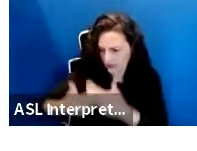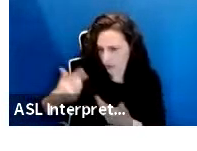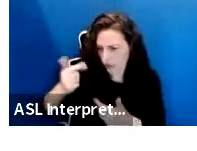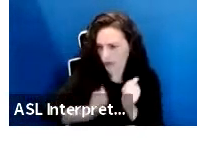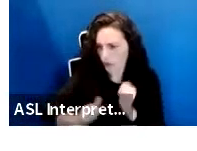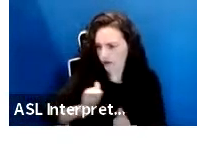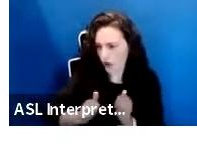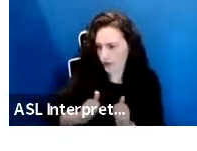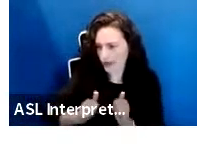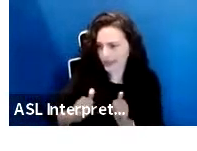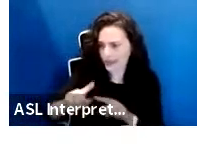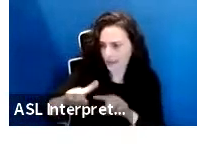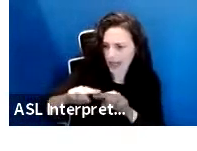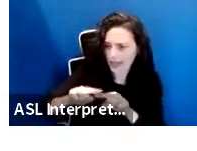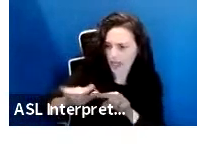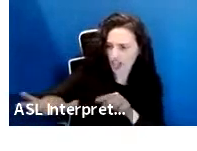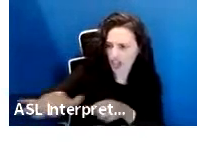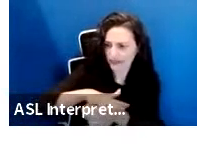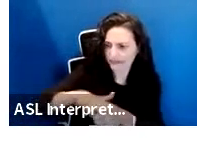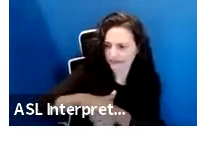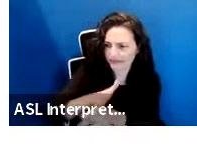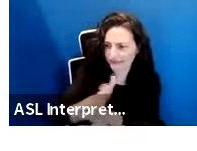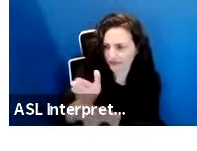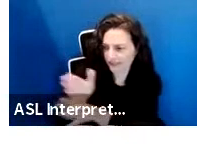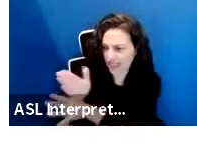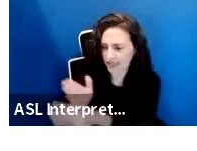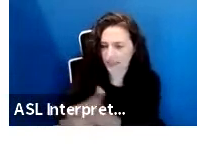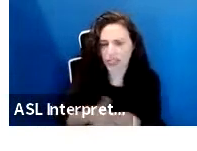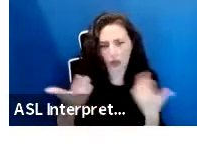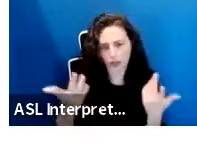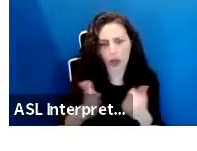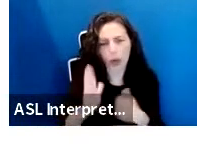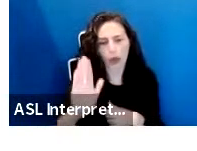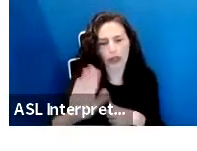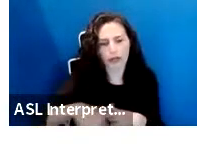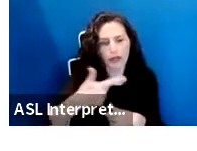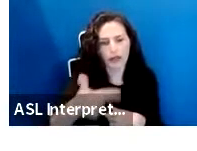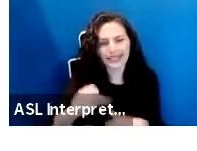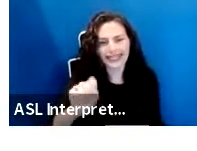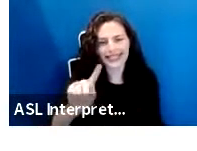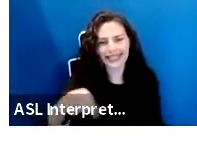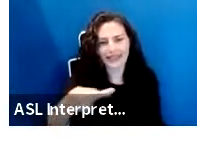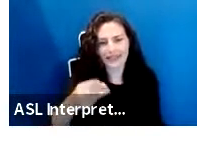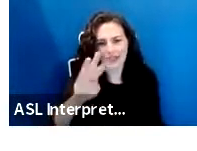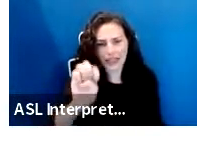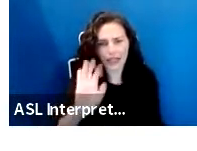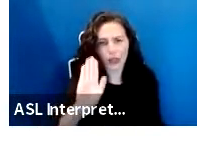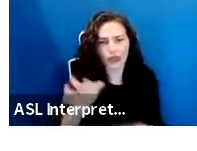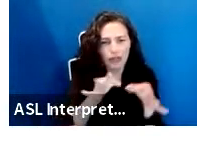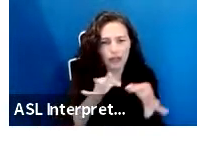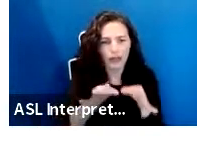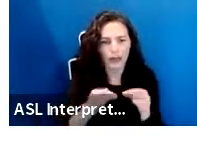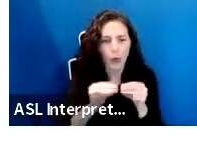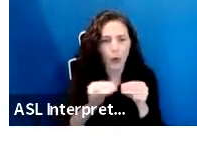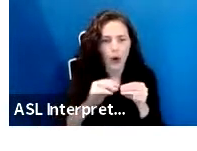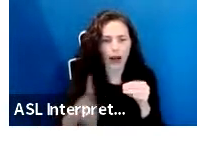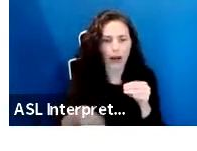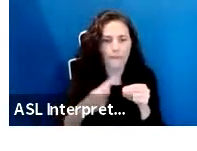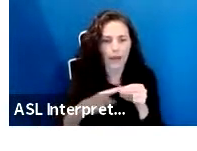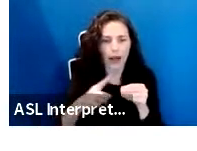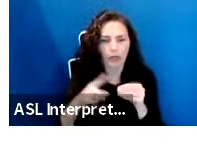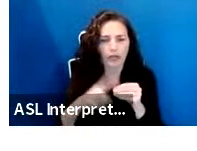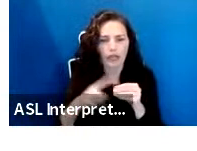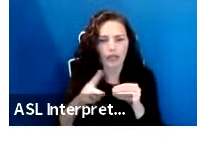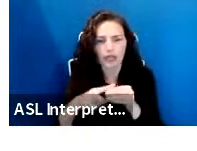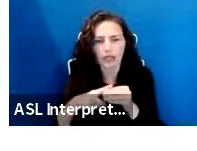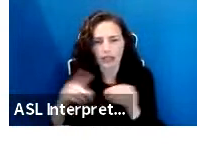give in different areas. So to kick it off, I'm going to hand it over to Stephanie to start telling you a little bit more about some of the promulgated